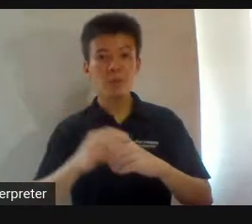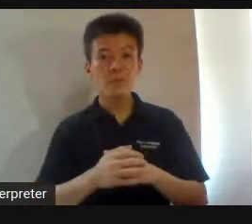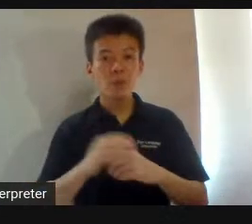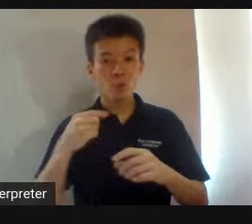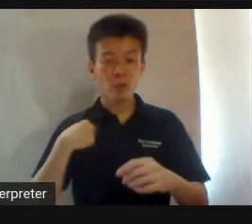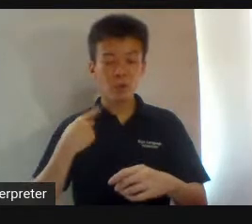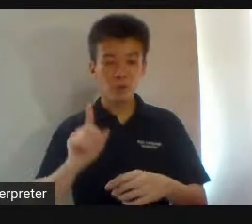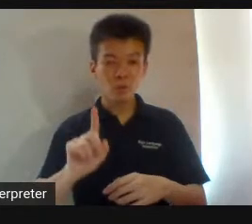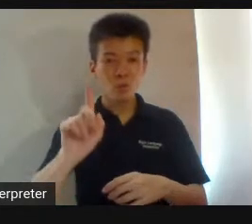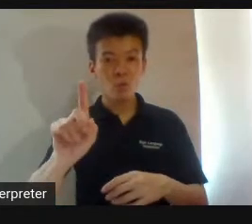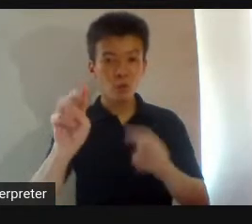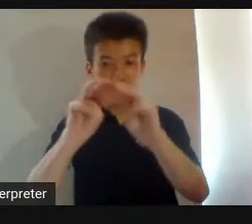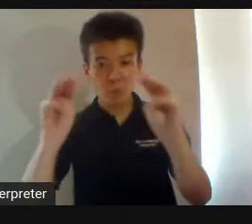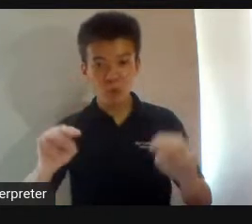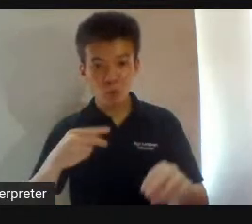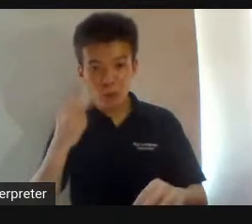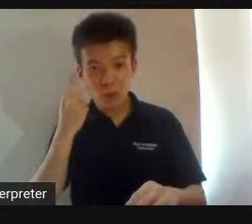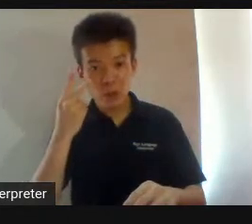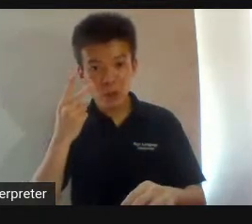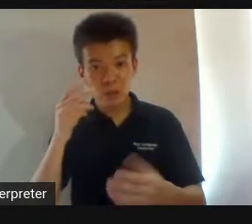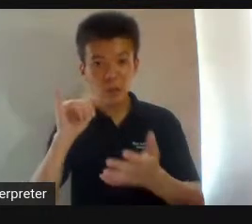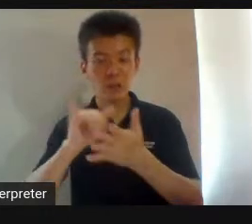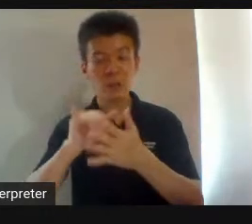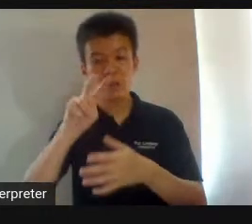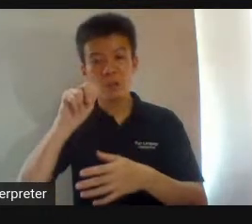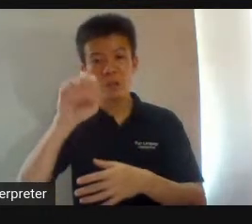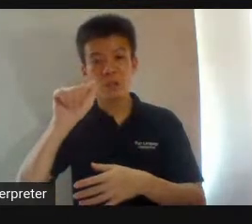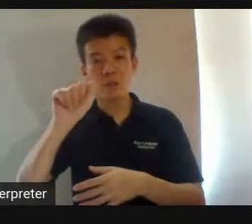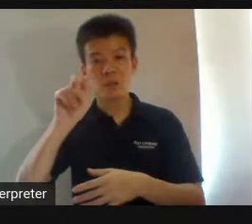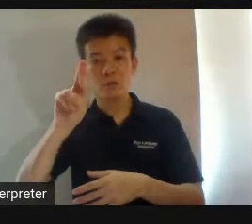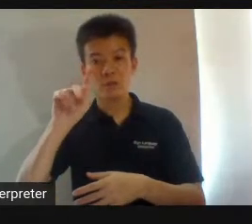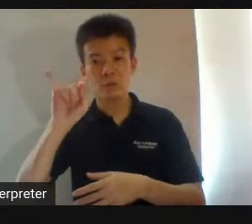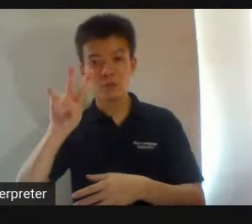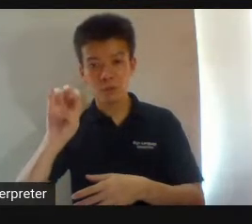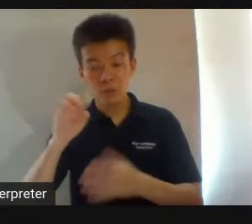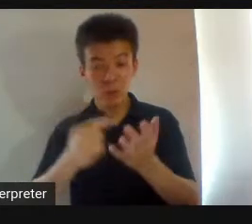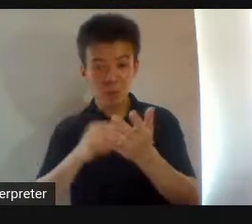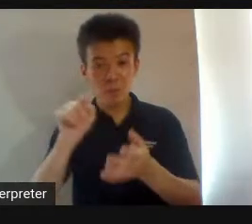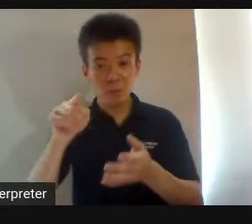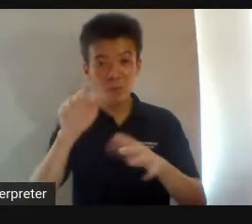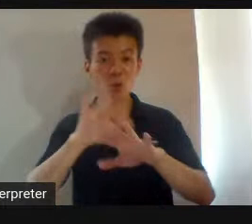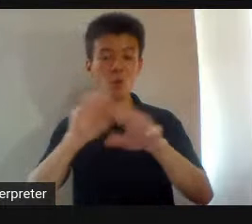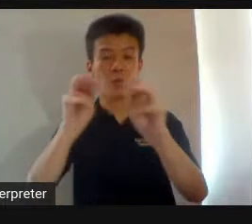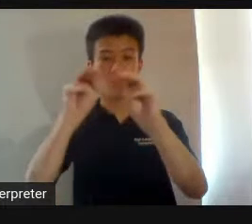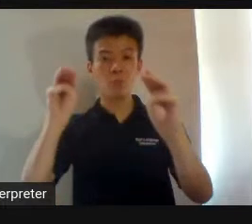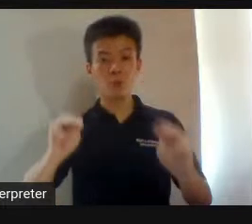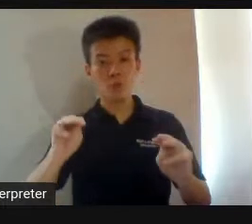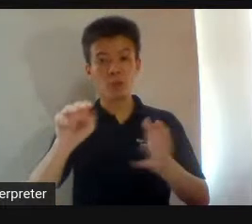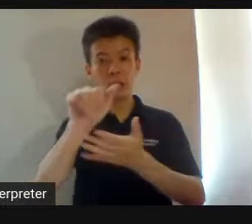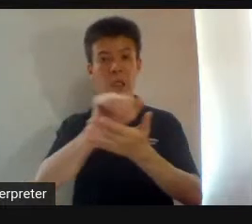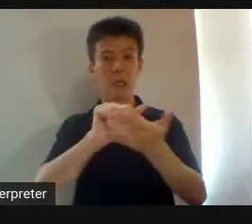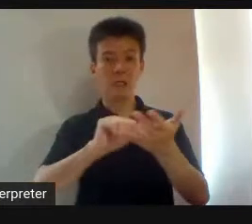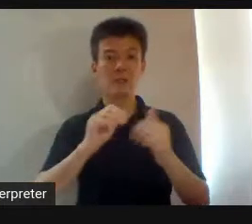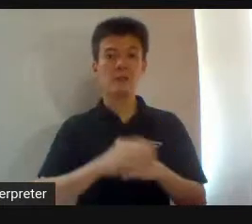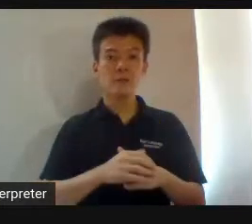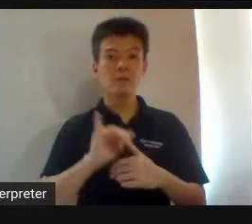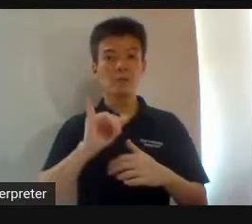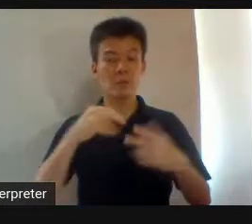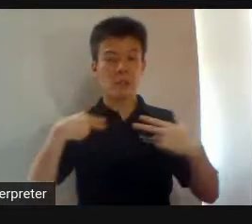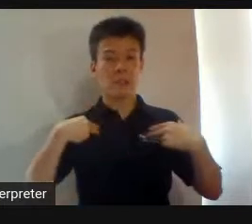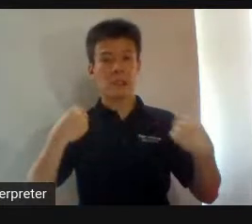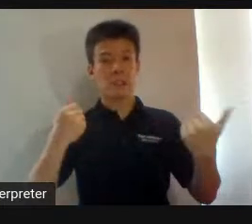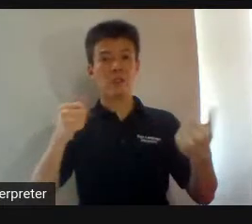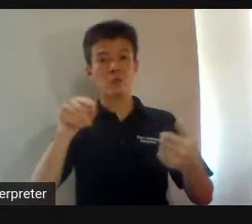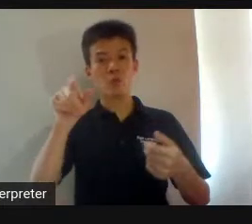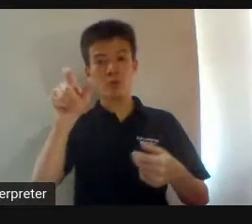to a museum, when we see a particular narrative, sometimes the narrative or the museum art pieces itself is healing to the